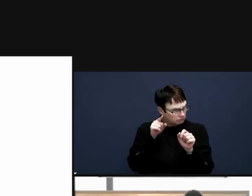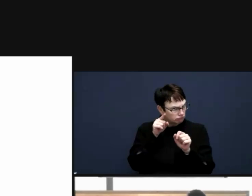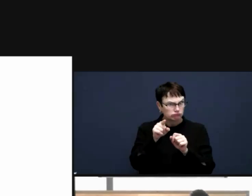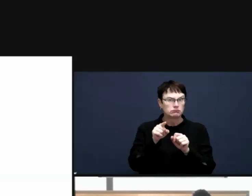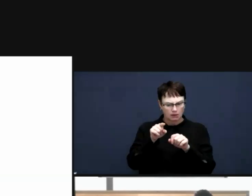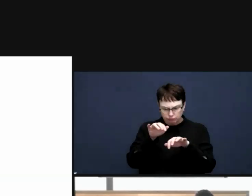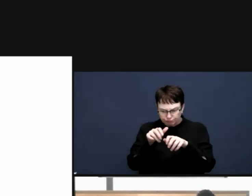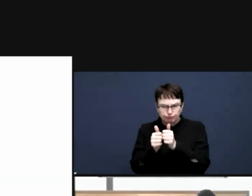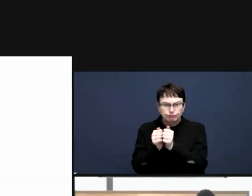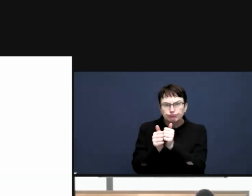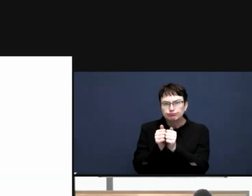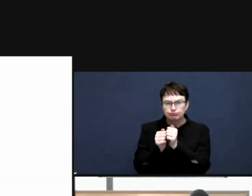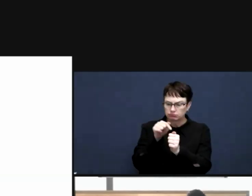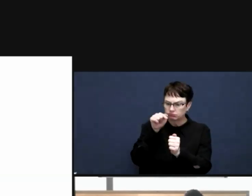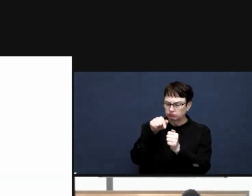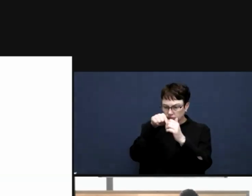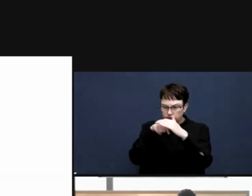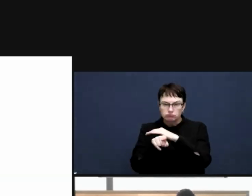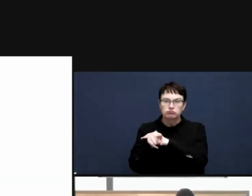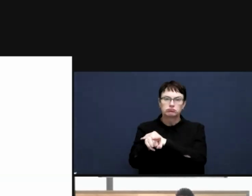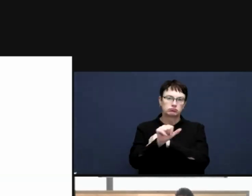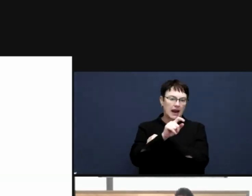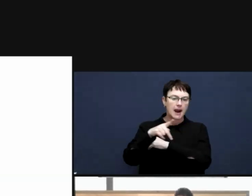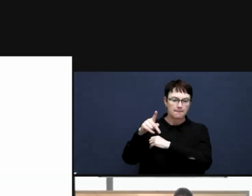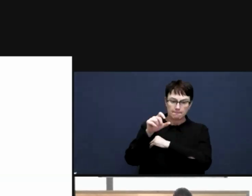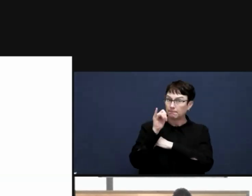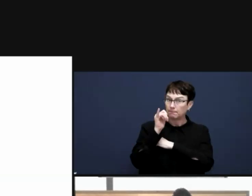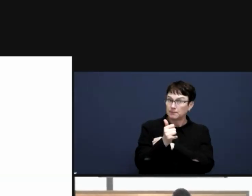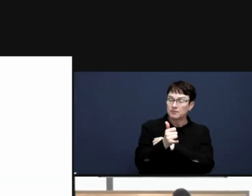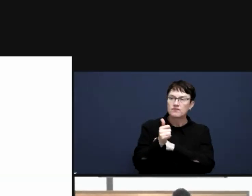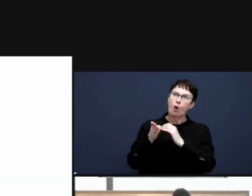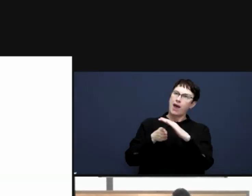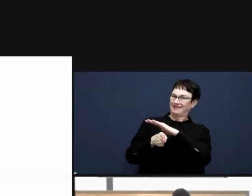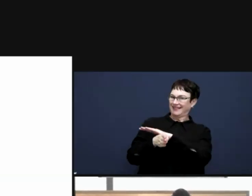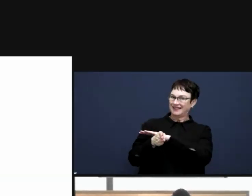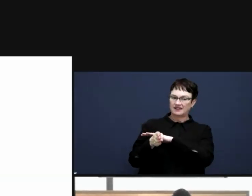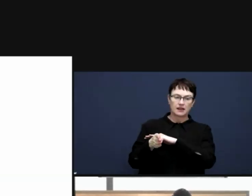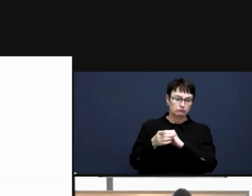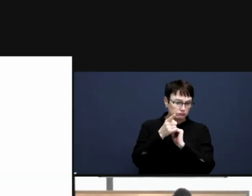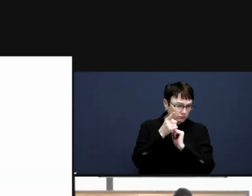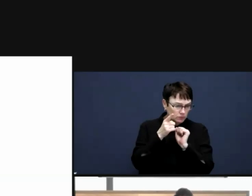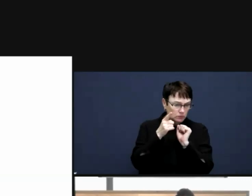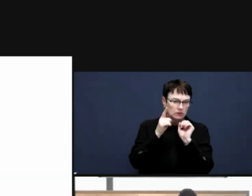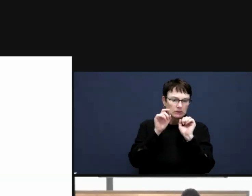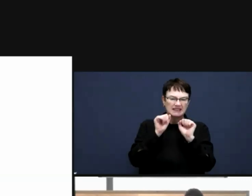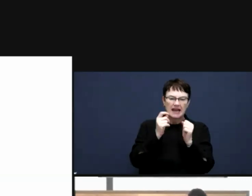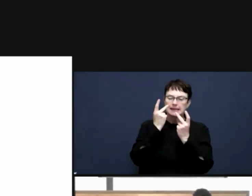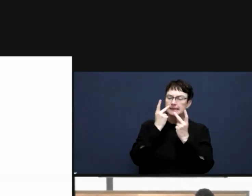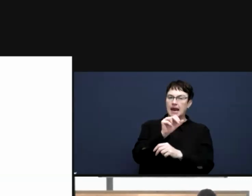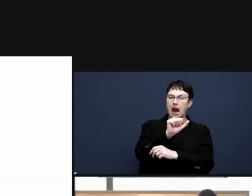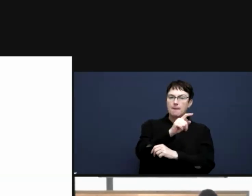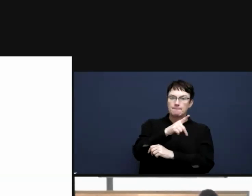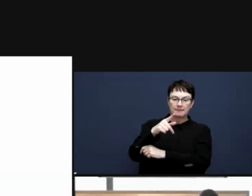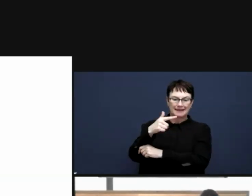stats on app.org/en/stats, you can find like more information about that. It's research done in the